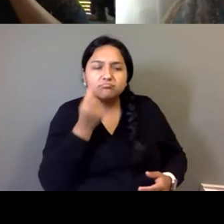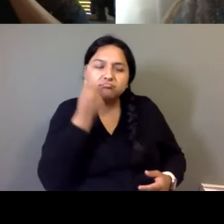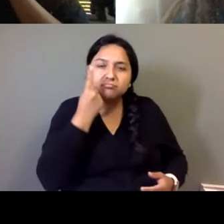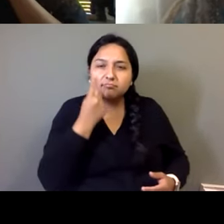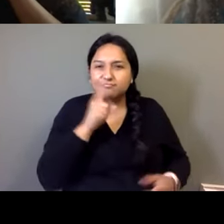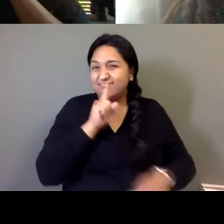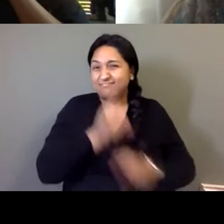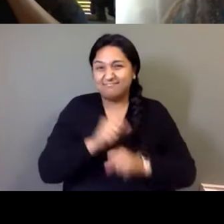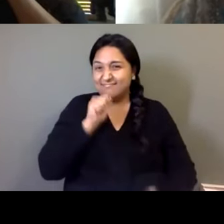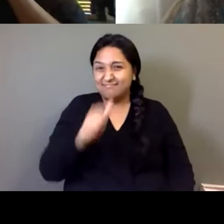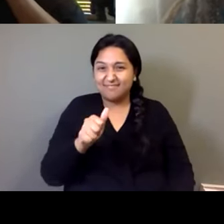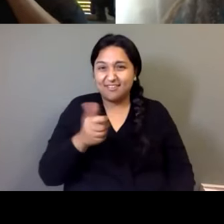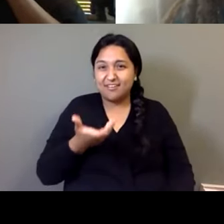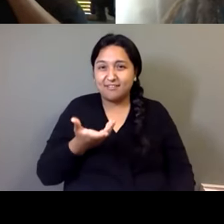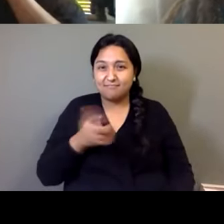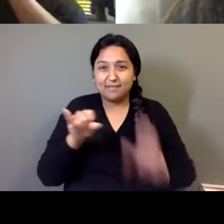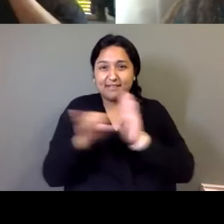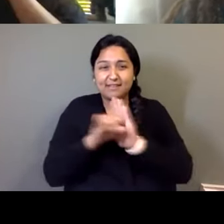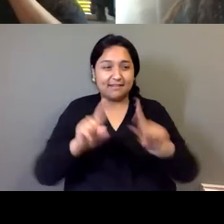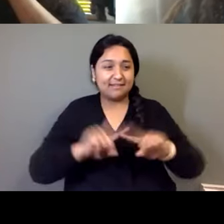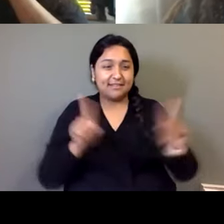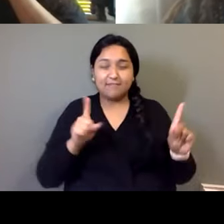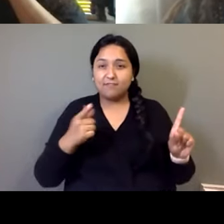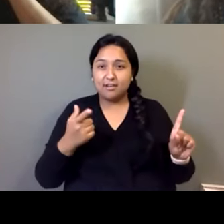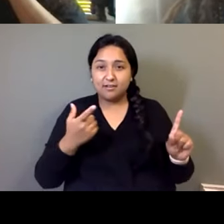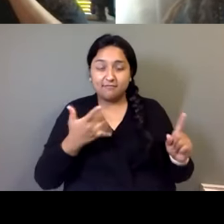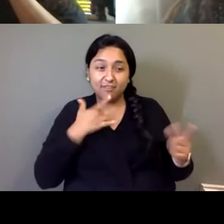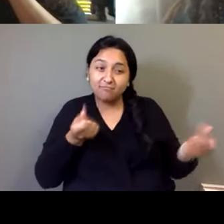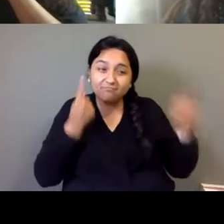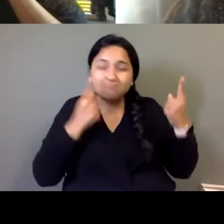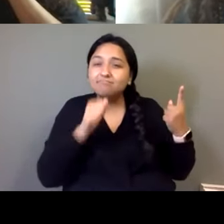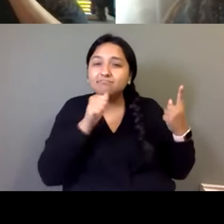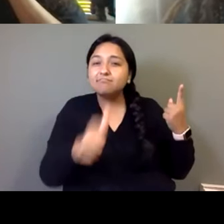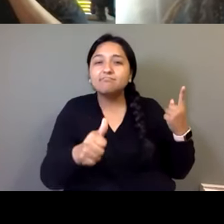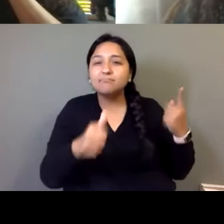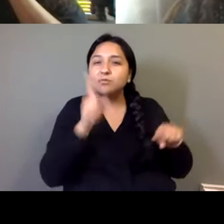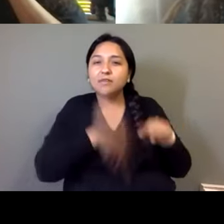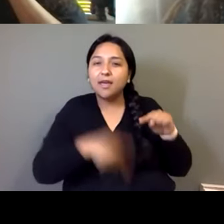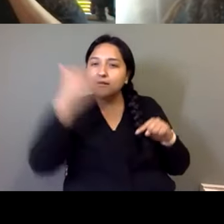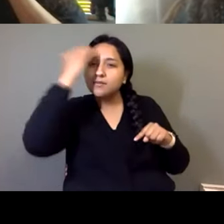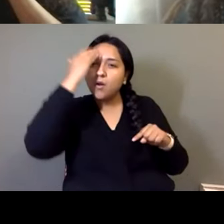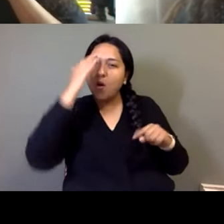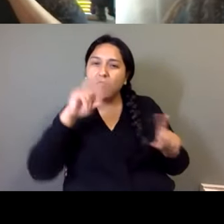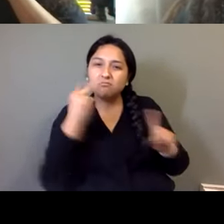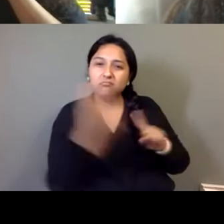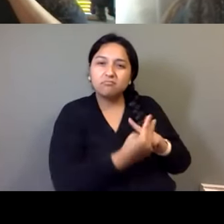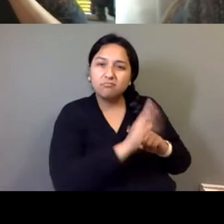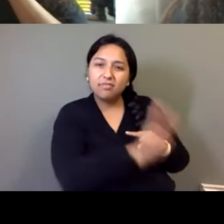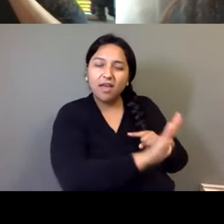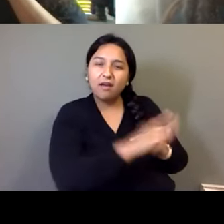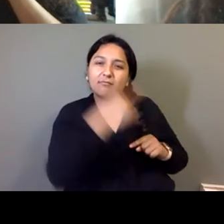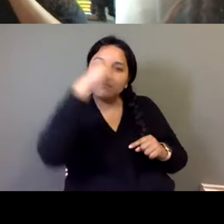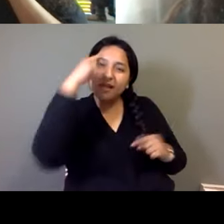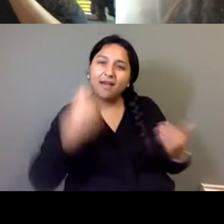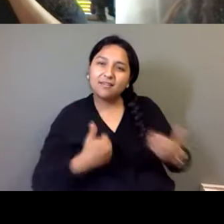actuality, you don't know what that feels like. You don't know what it feels like to be a young Black kid